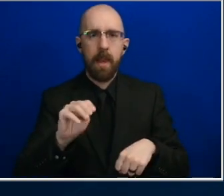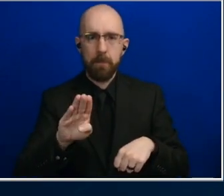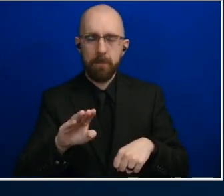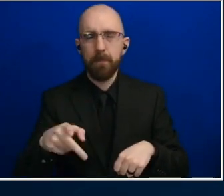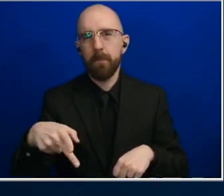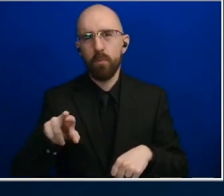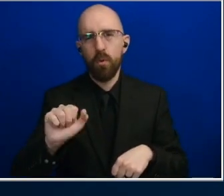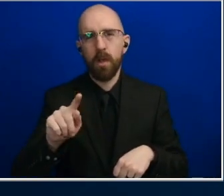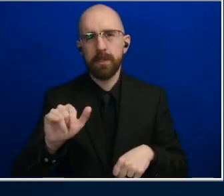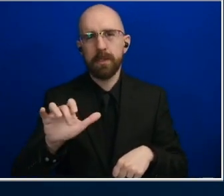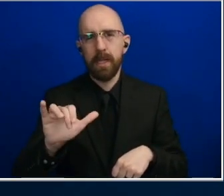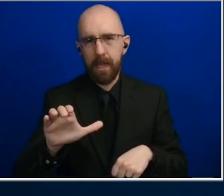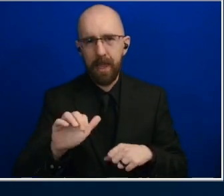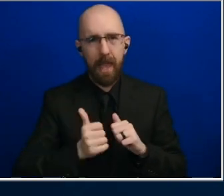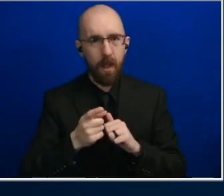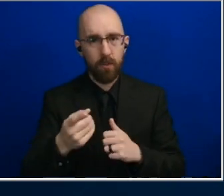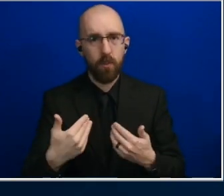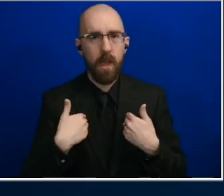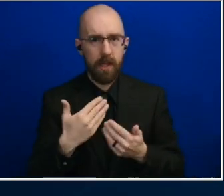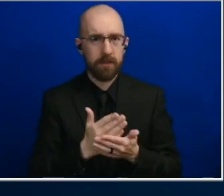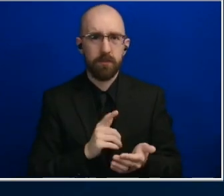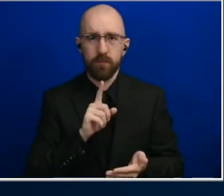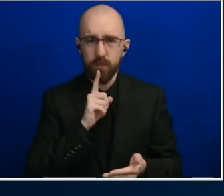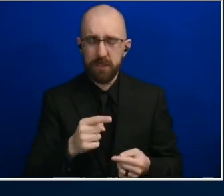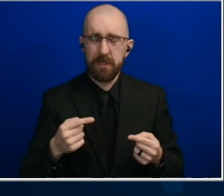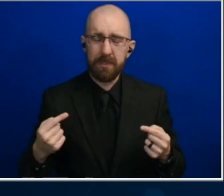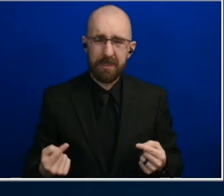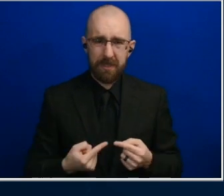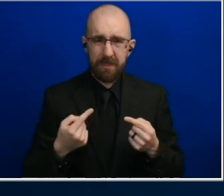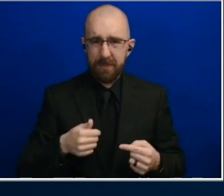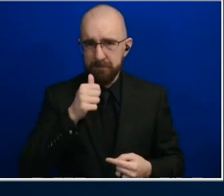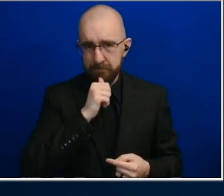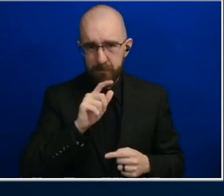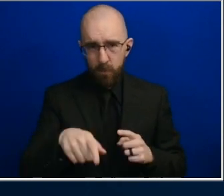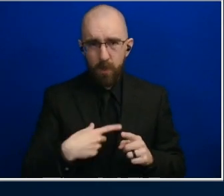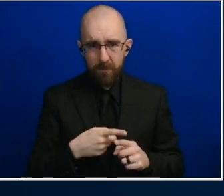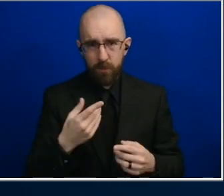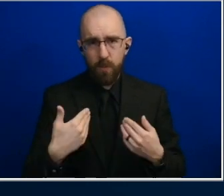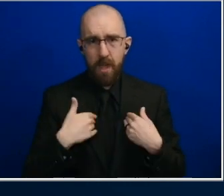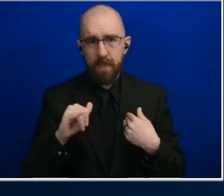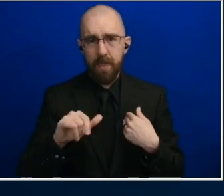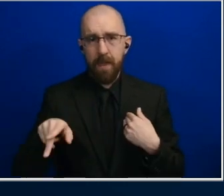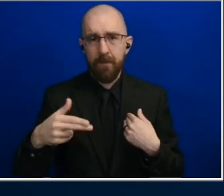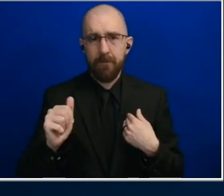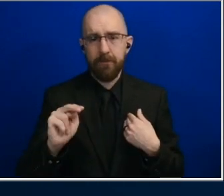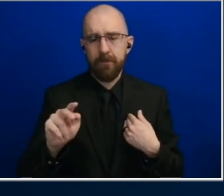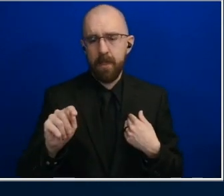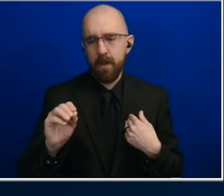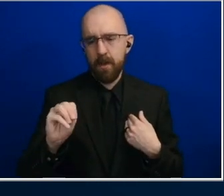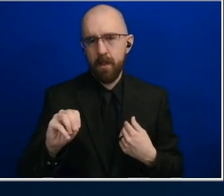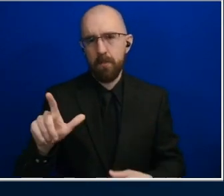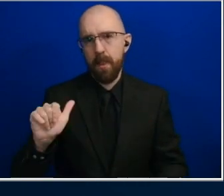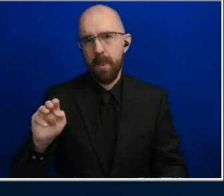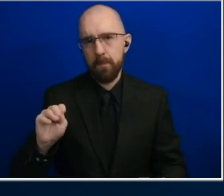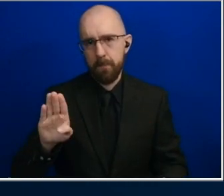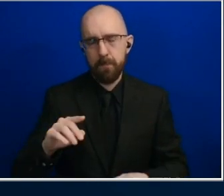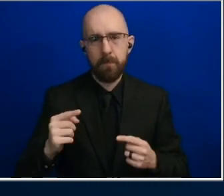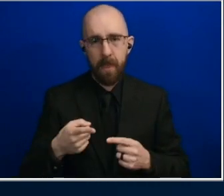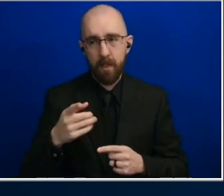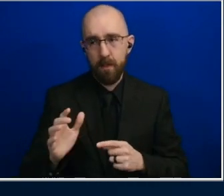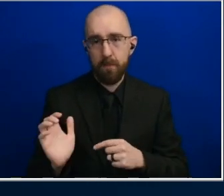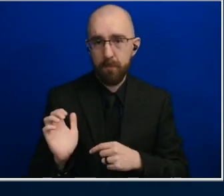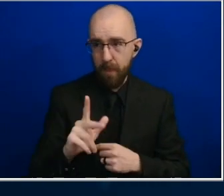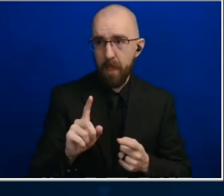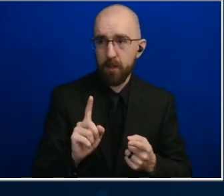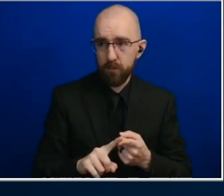program how you had some real pain when you were having that phantom limb pain. Have you been able to go back to the prosthetic?